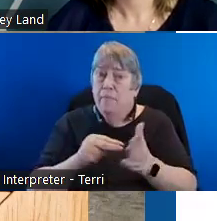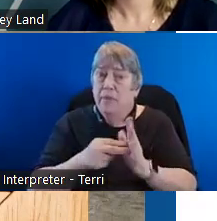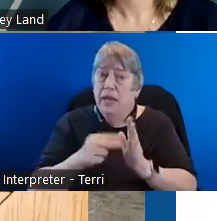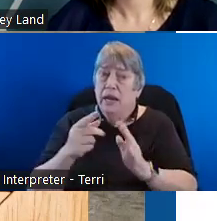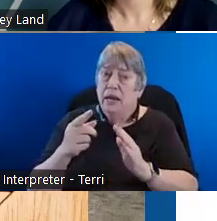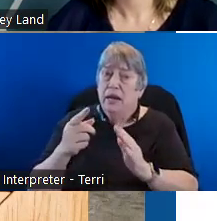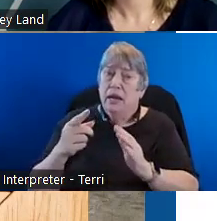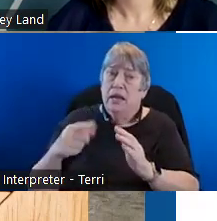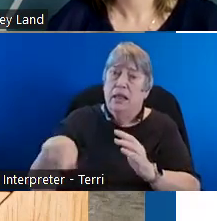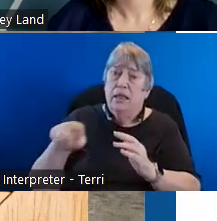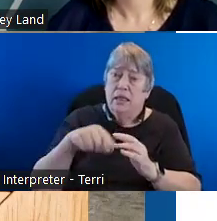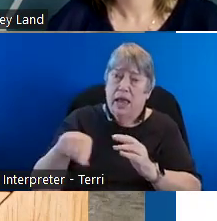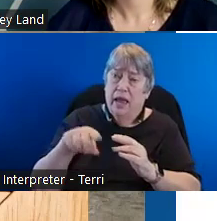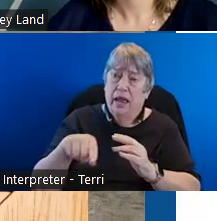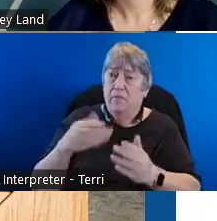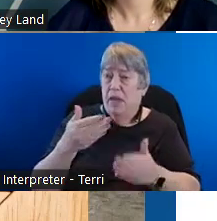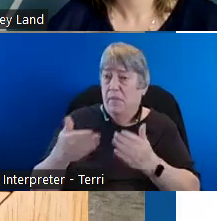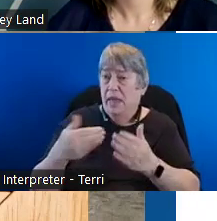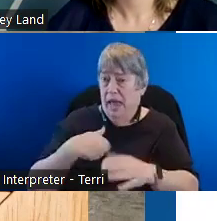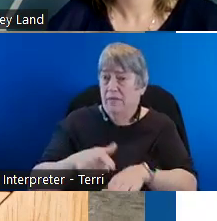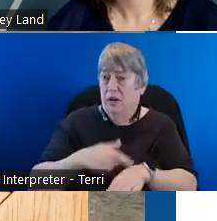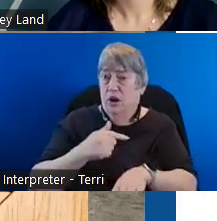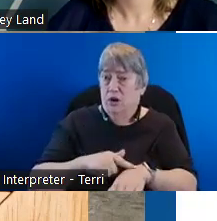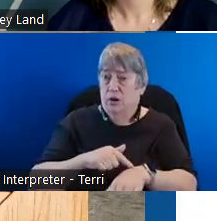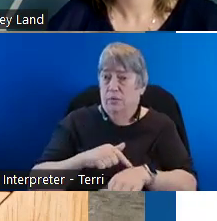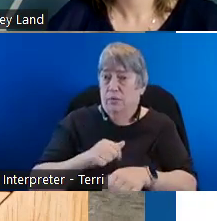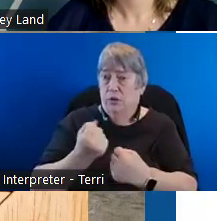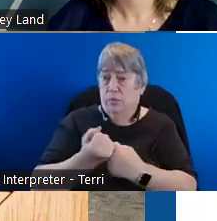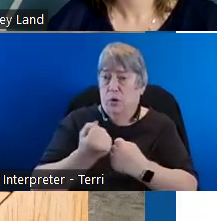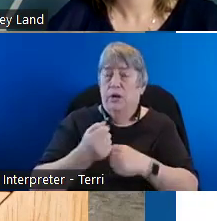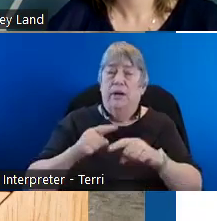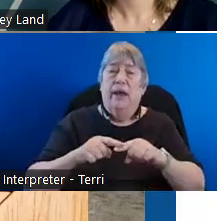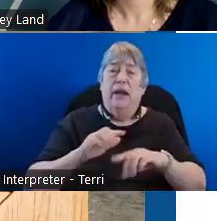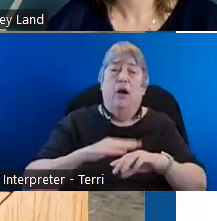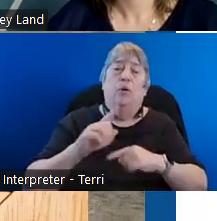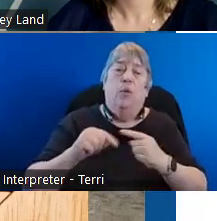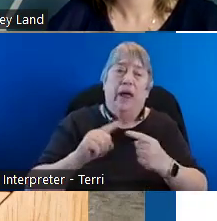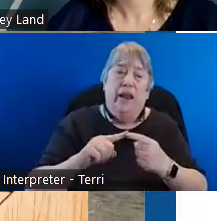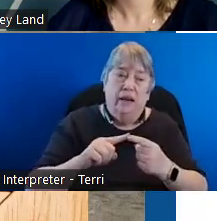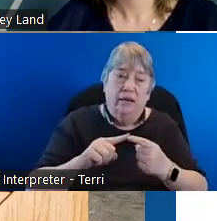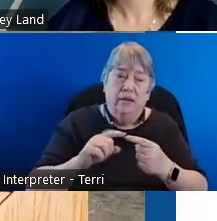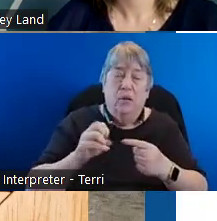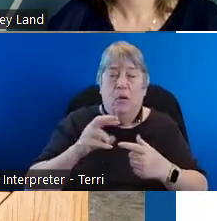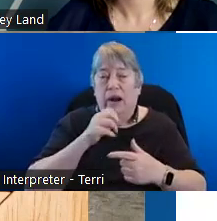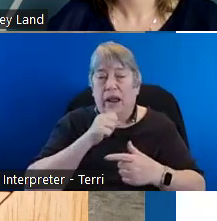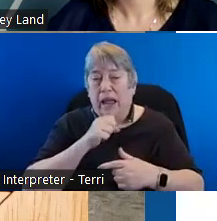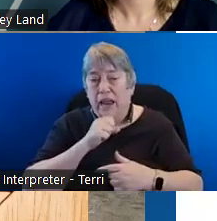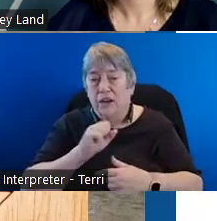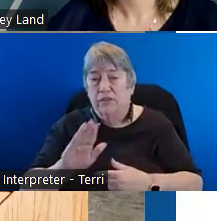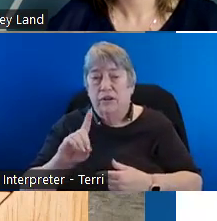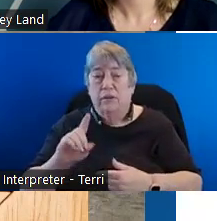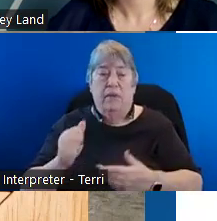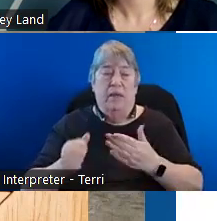that provides long-term supports. Depending on the age of their injury, they may be on an intellectual and developmental disability